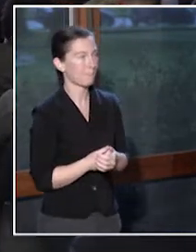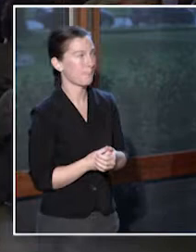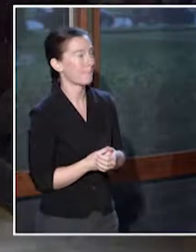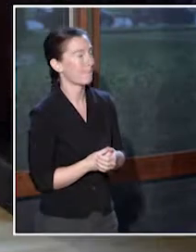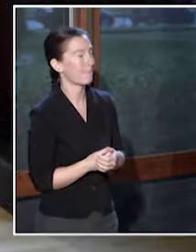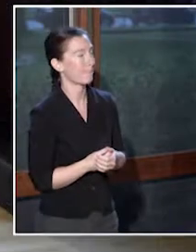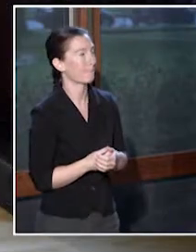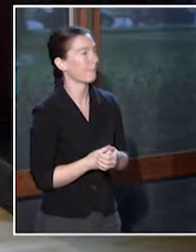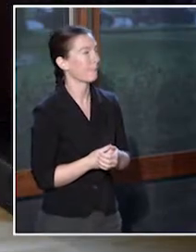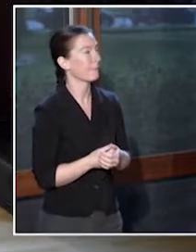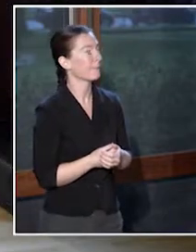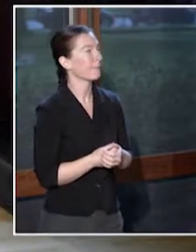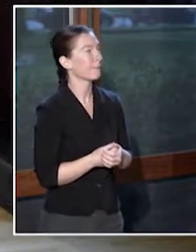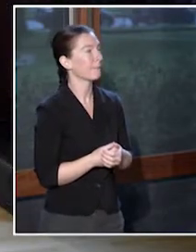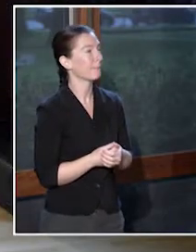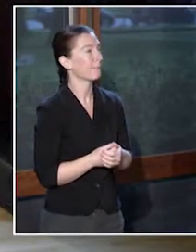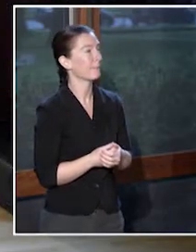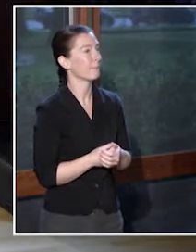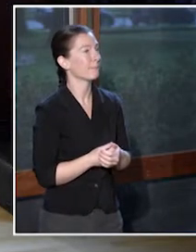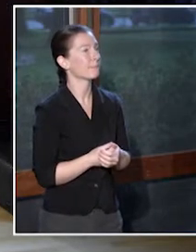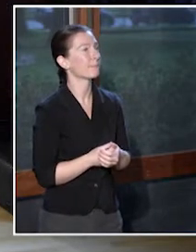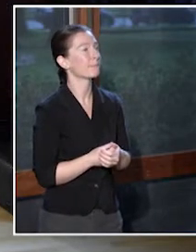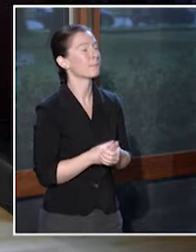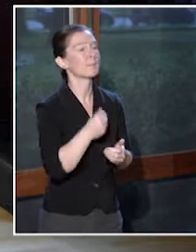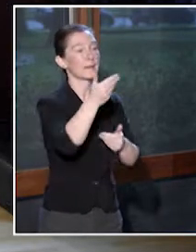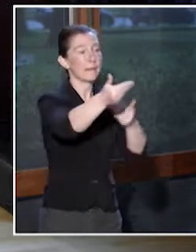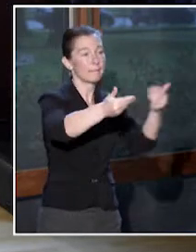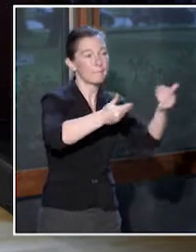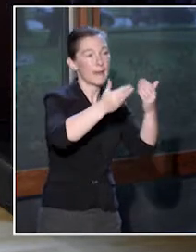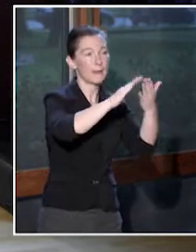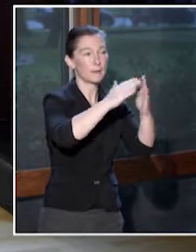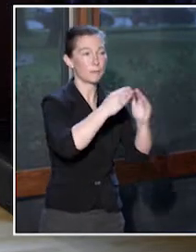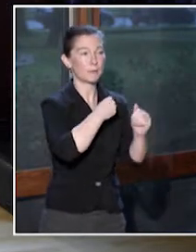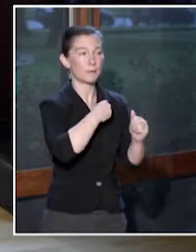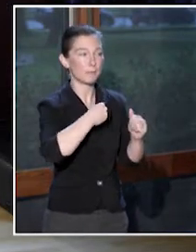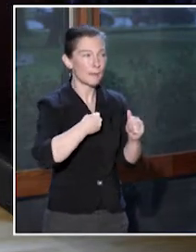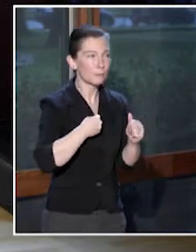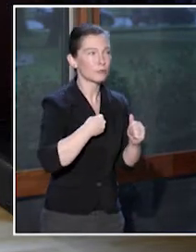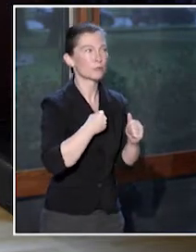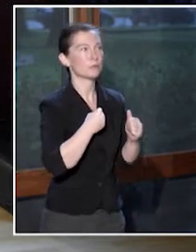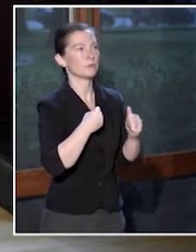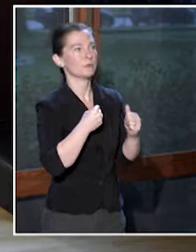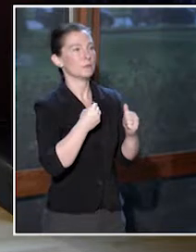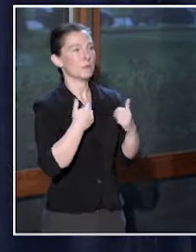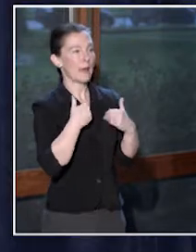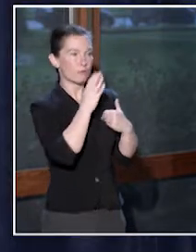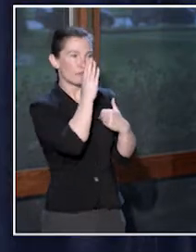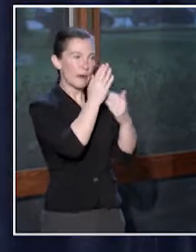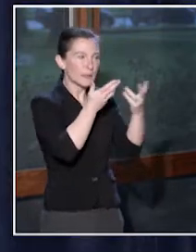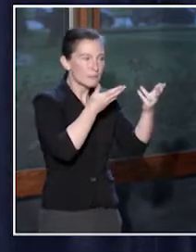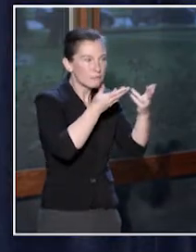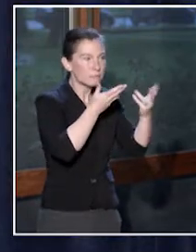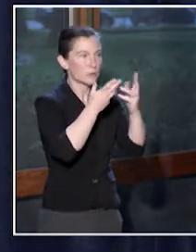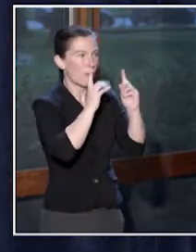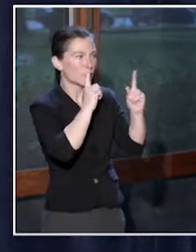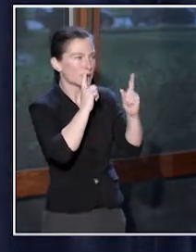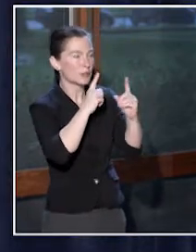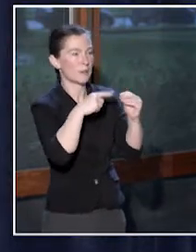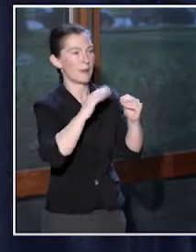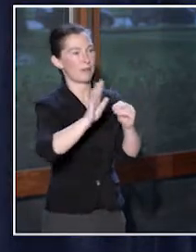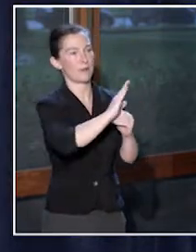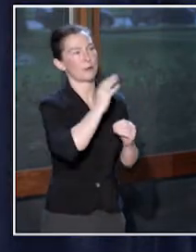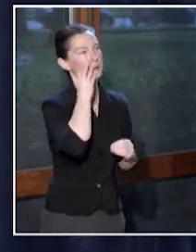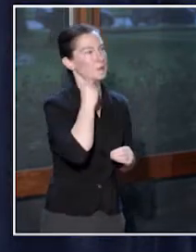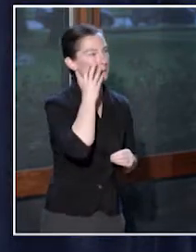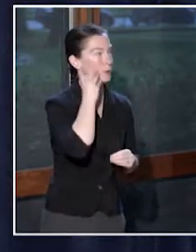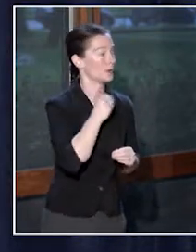direct conversations with invited community members on their perceptions and on their experiences. I expect recruitment